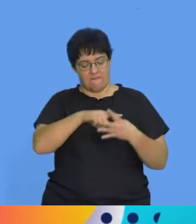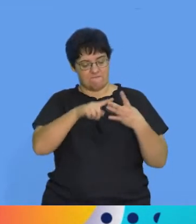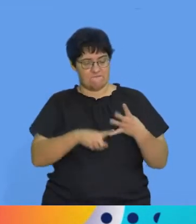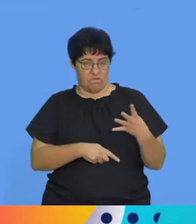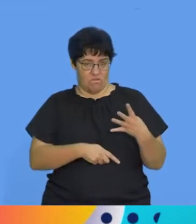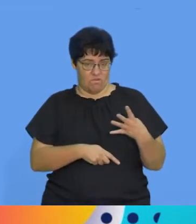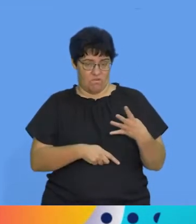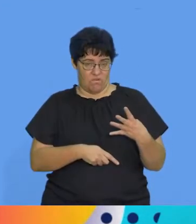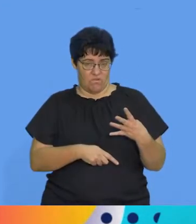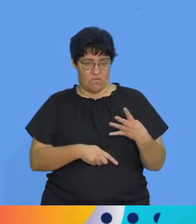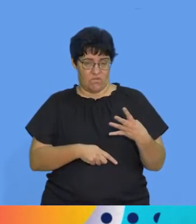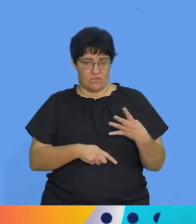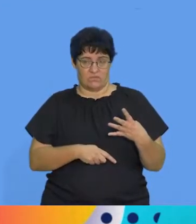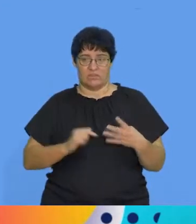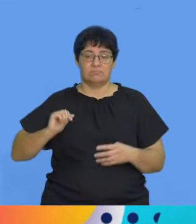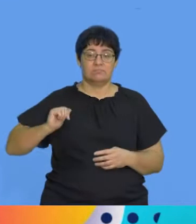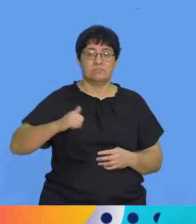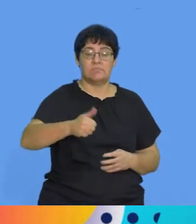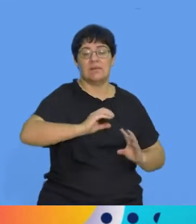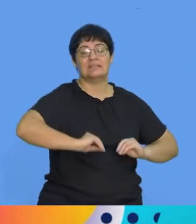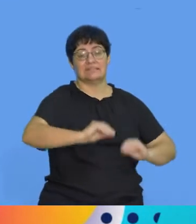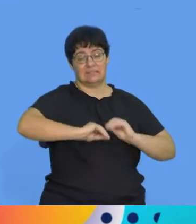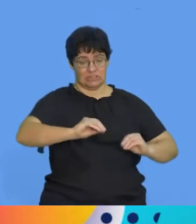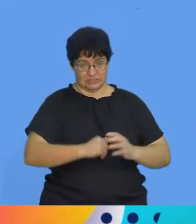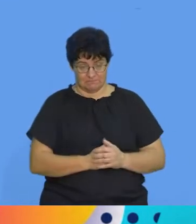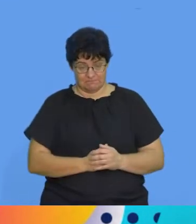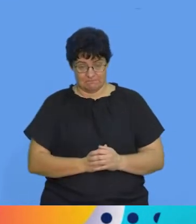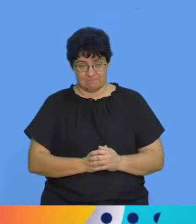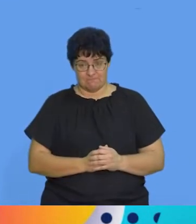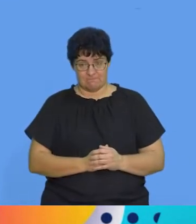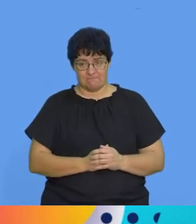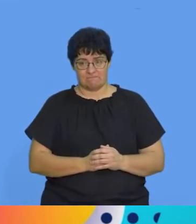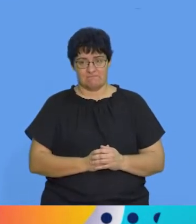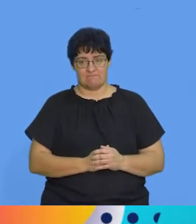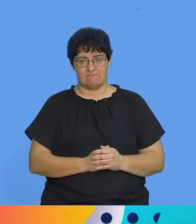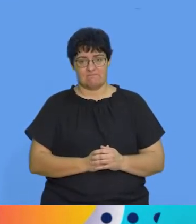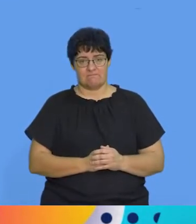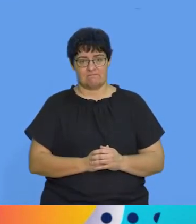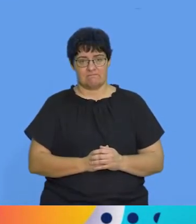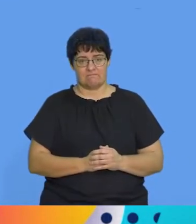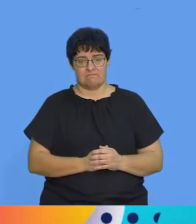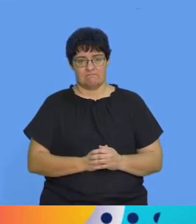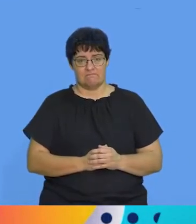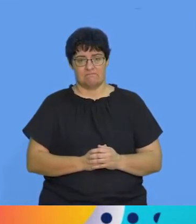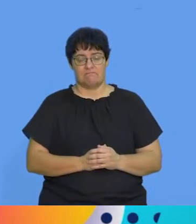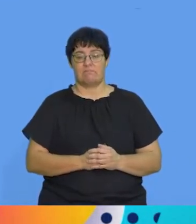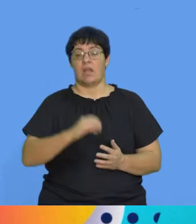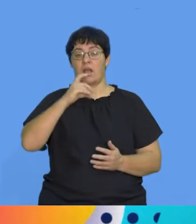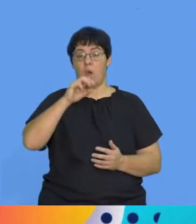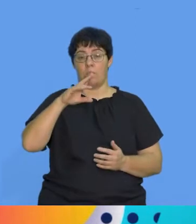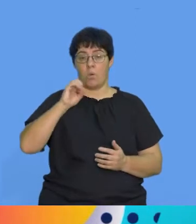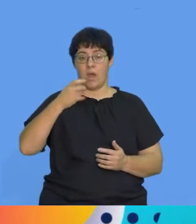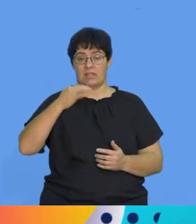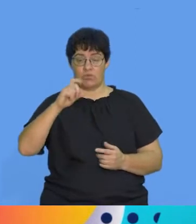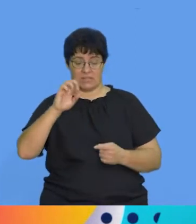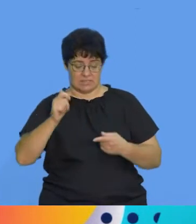4 in the series of lessons that we are going to do. We are going to look at carbohydrates. We